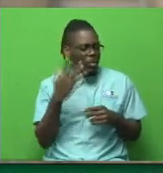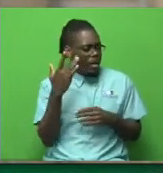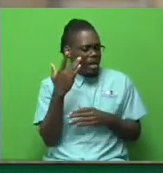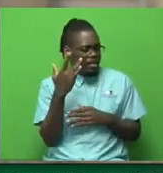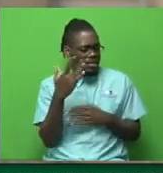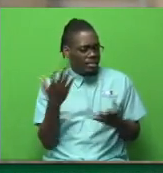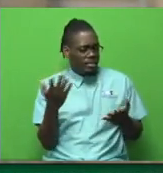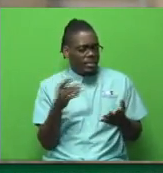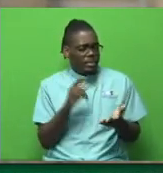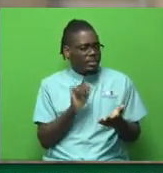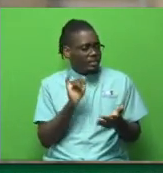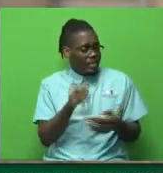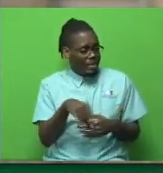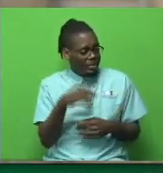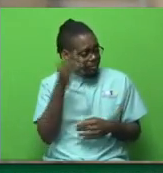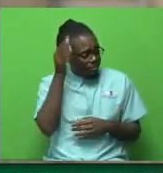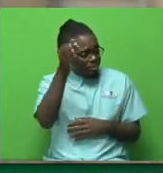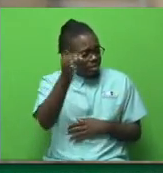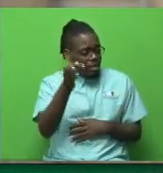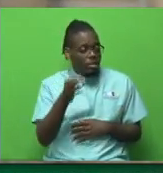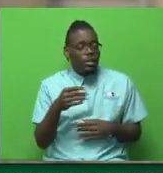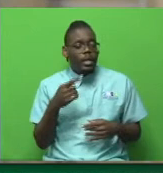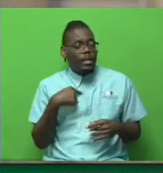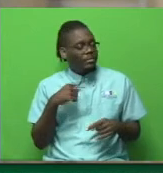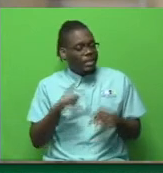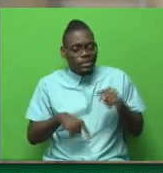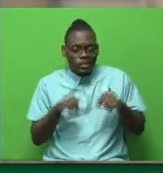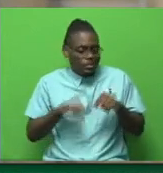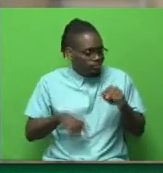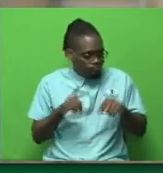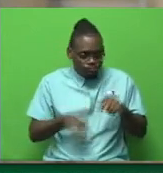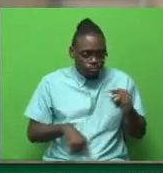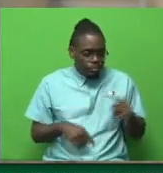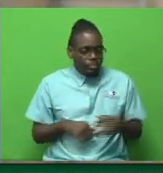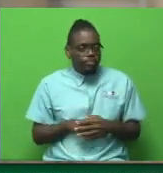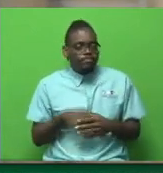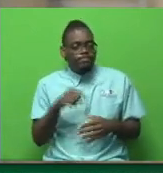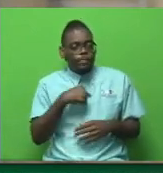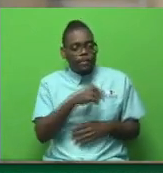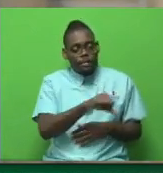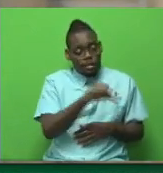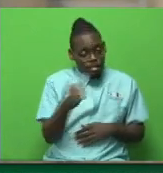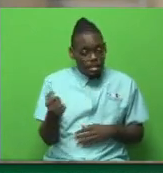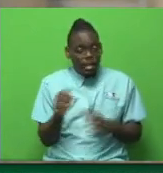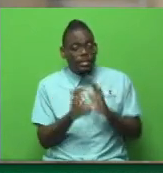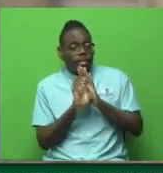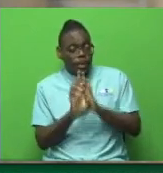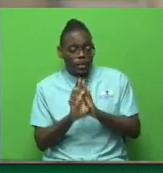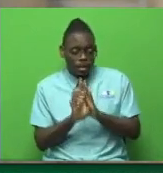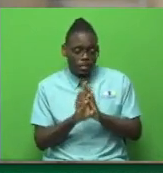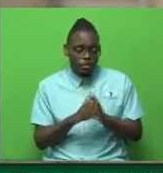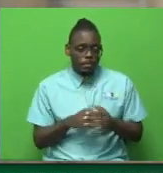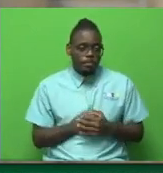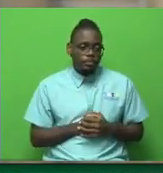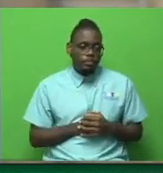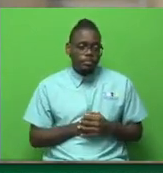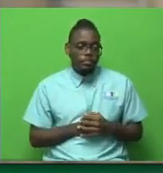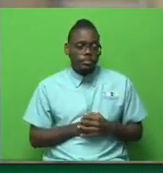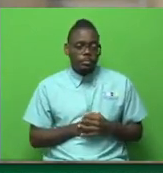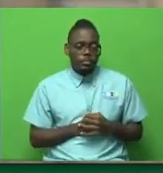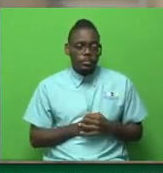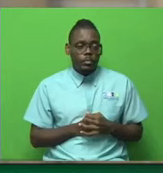would there's another masquerader Mr Deputy speaker who has been constantly promoting his policies of pain